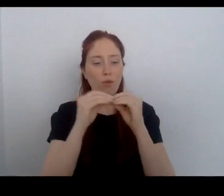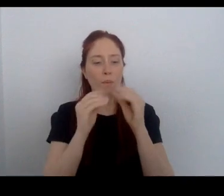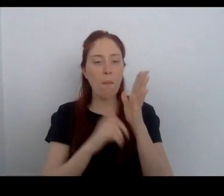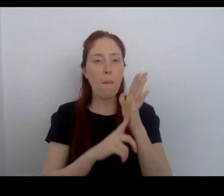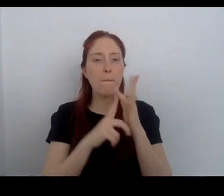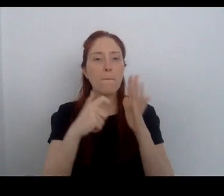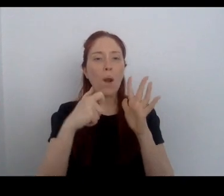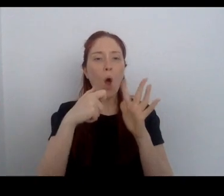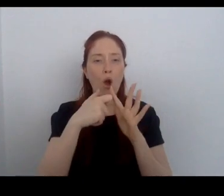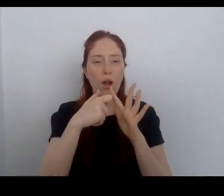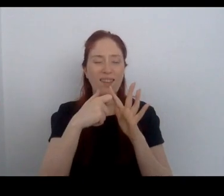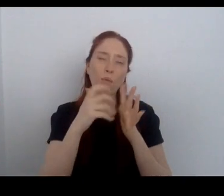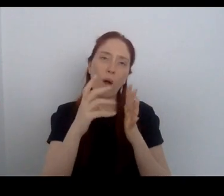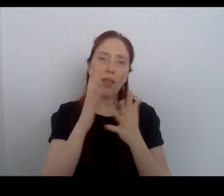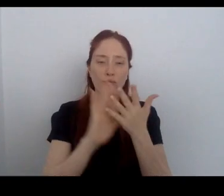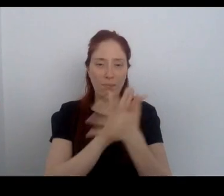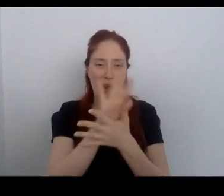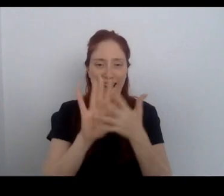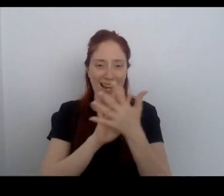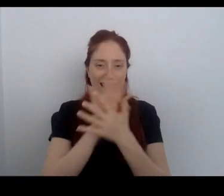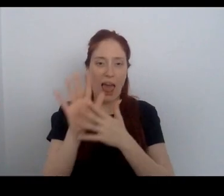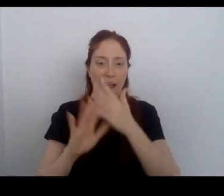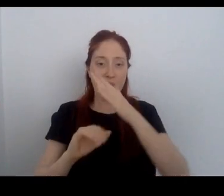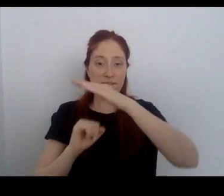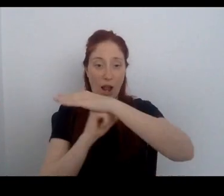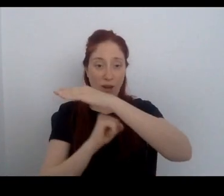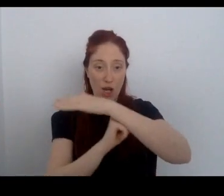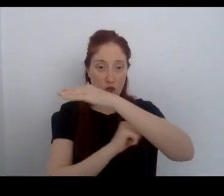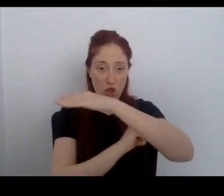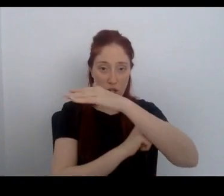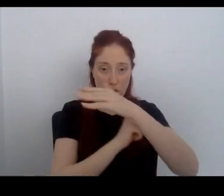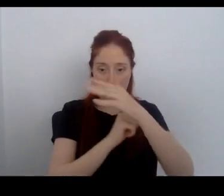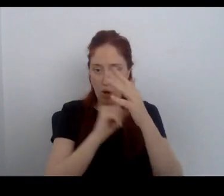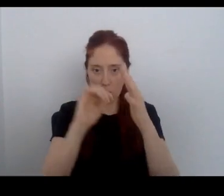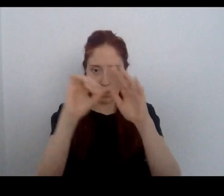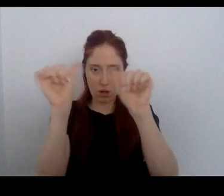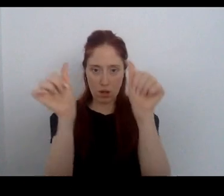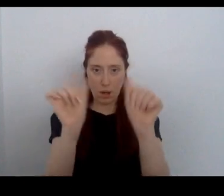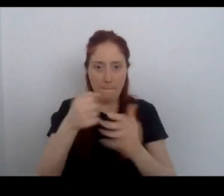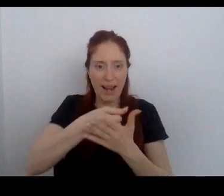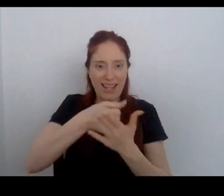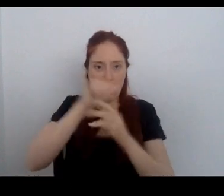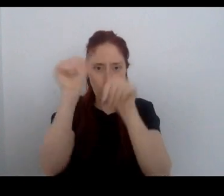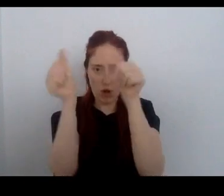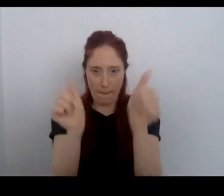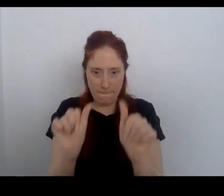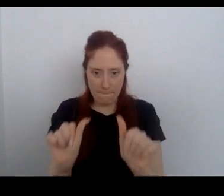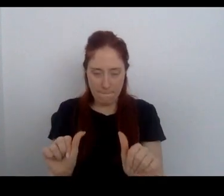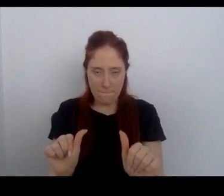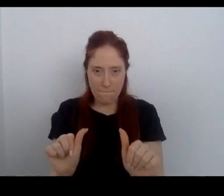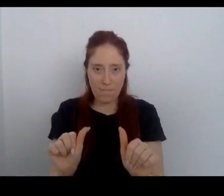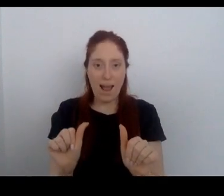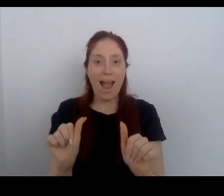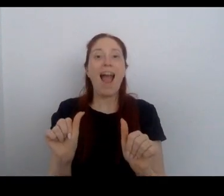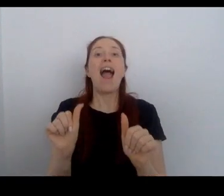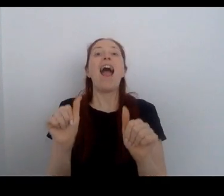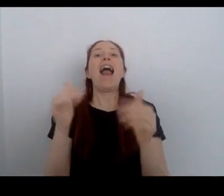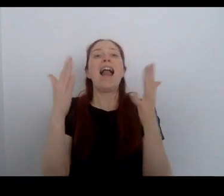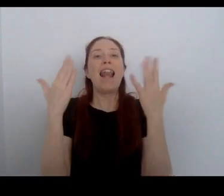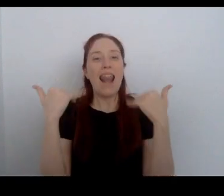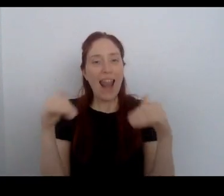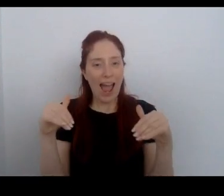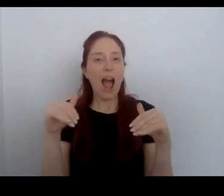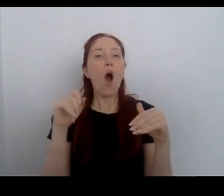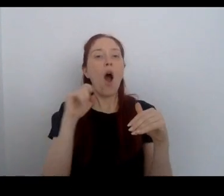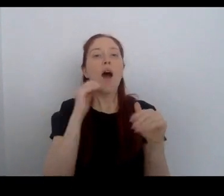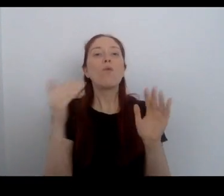a foundation through that light gesture drawing, and now I'm really starting to work with the yellow, you